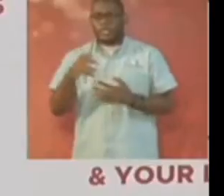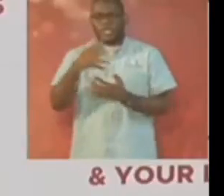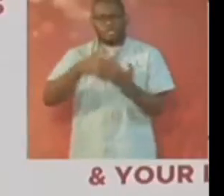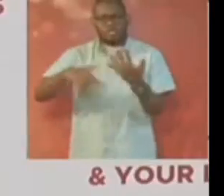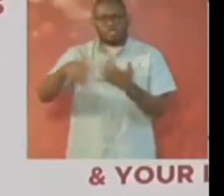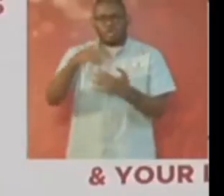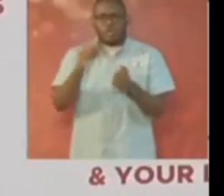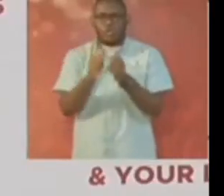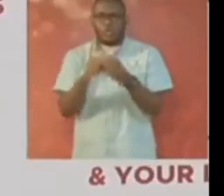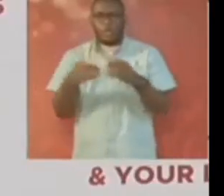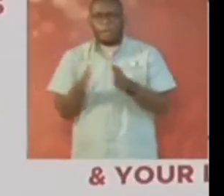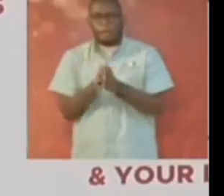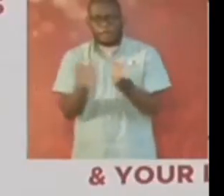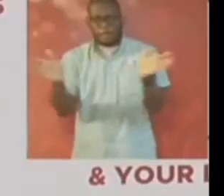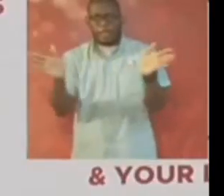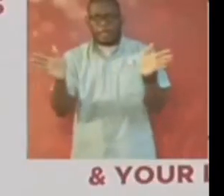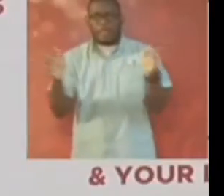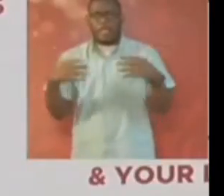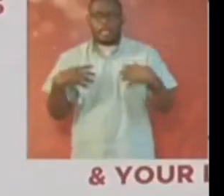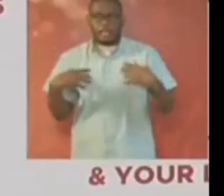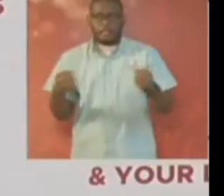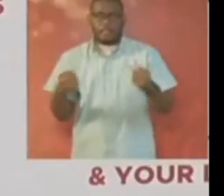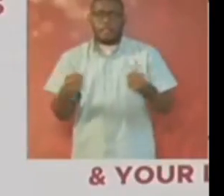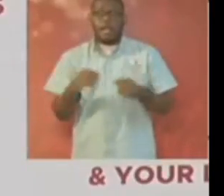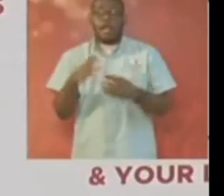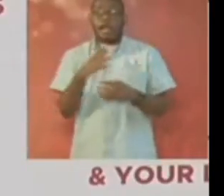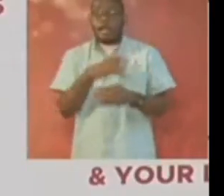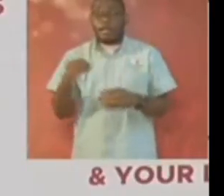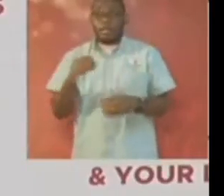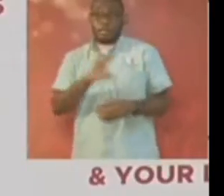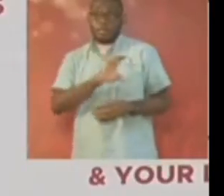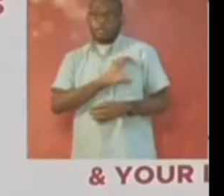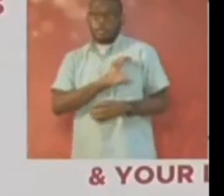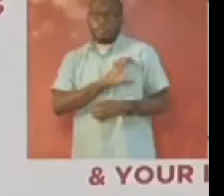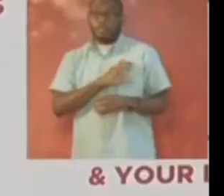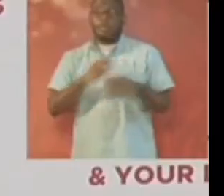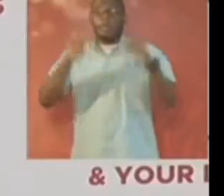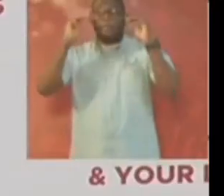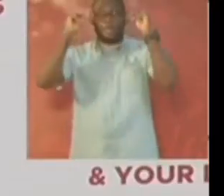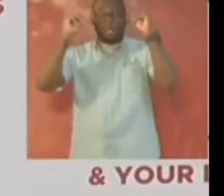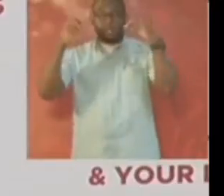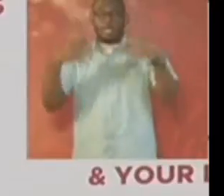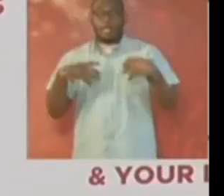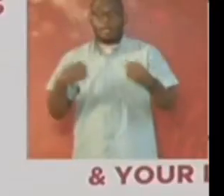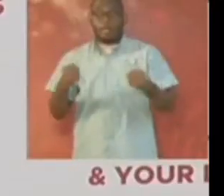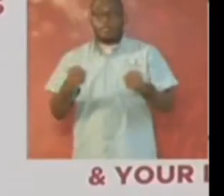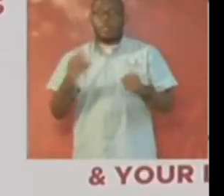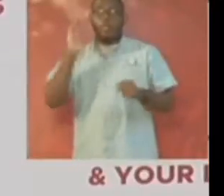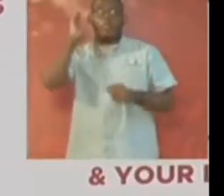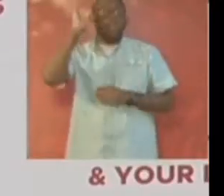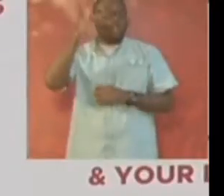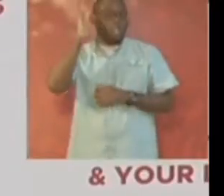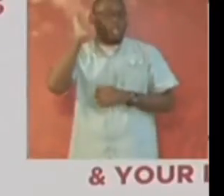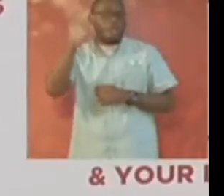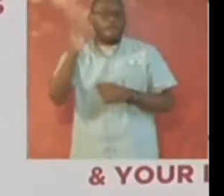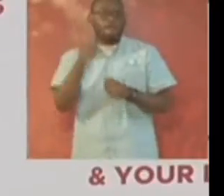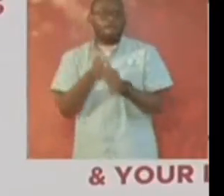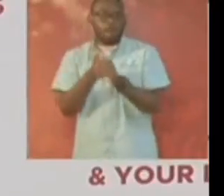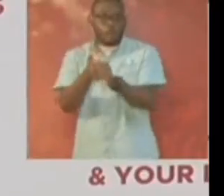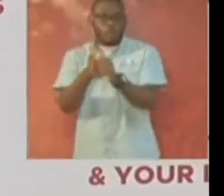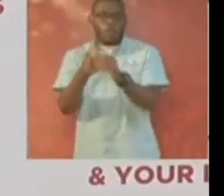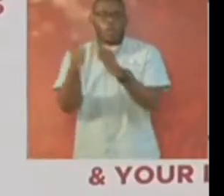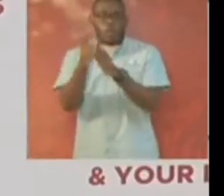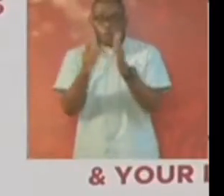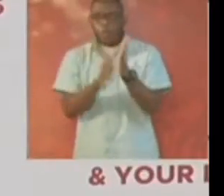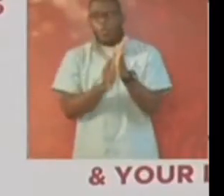officials and the TTPS, the Ministry of Health again will be guided by legislation and regulatory changes that